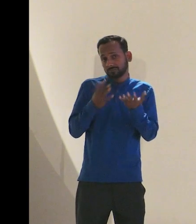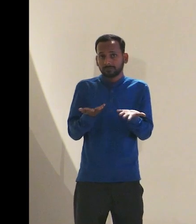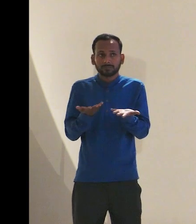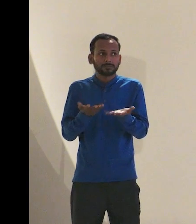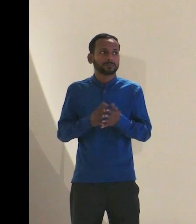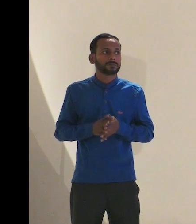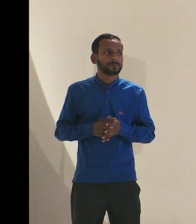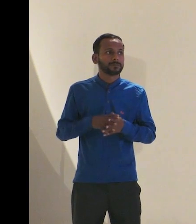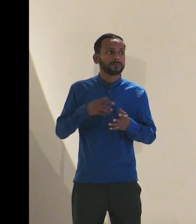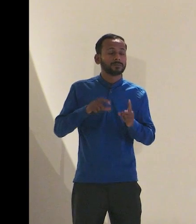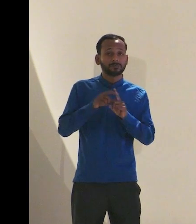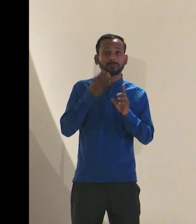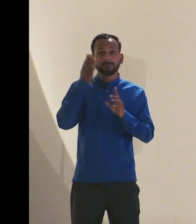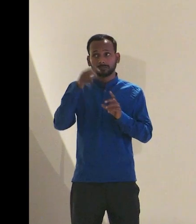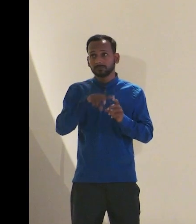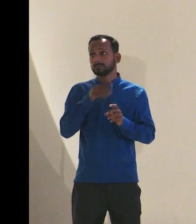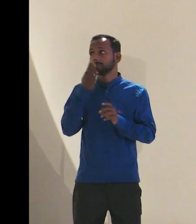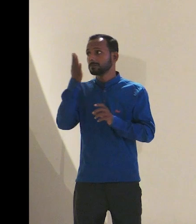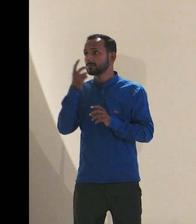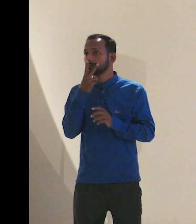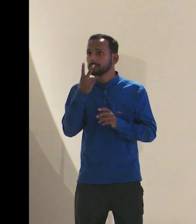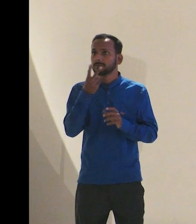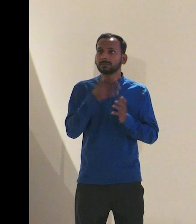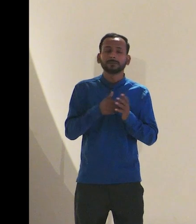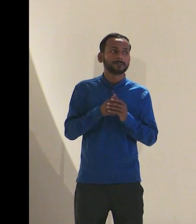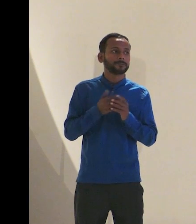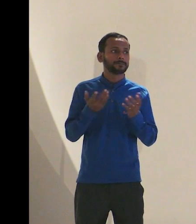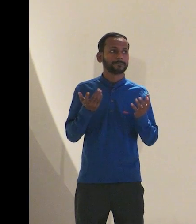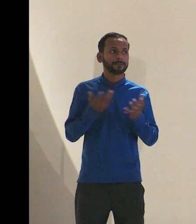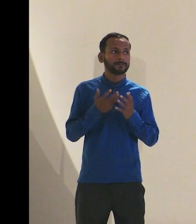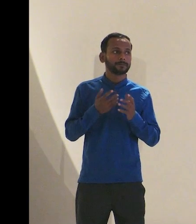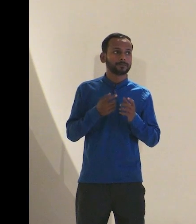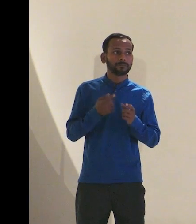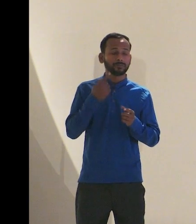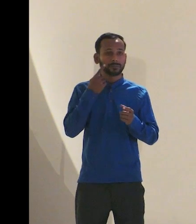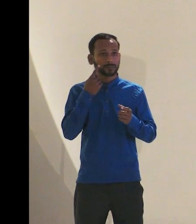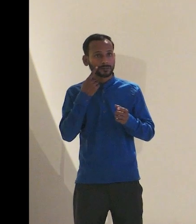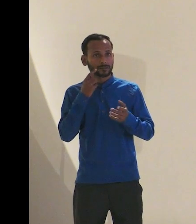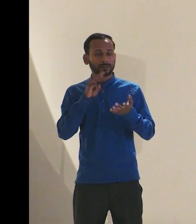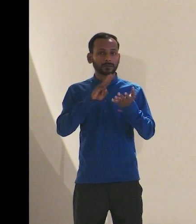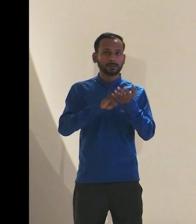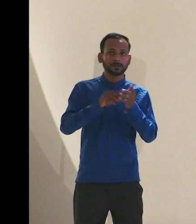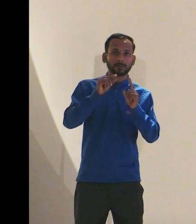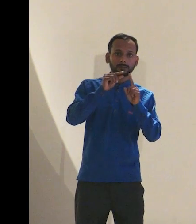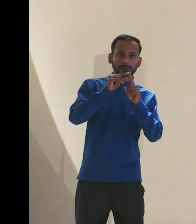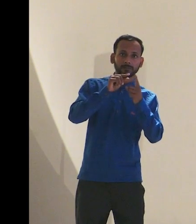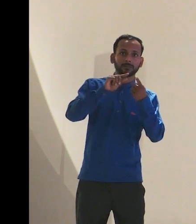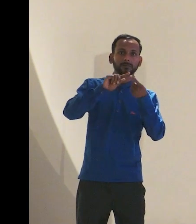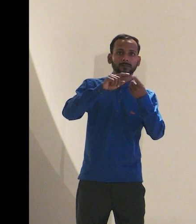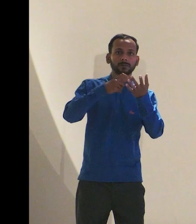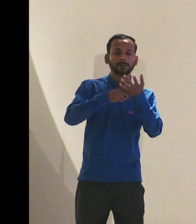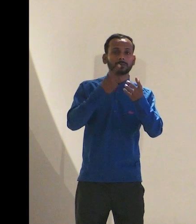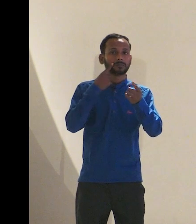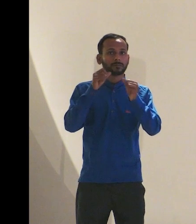in Delhi, you see, in Willingdon Park, all the imperial statues had been mutilated. Not